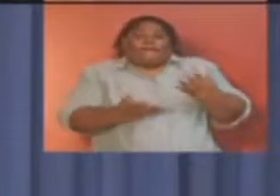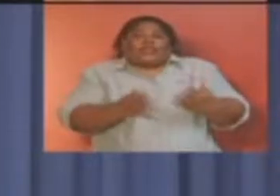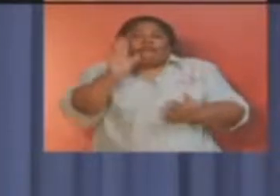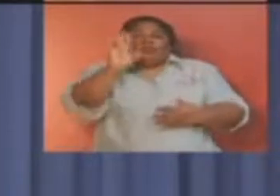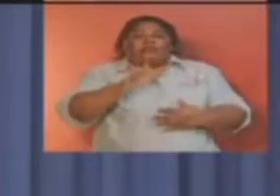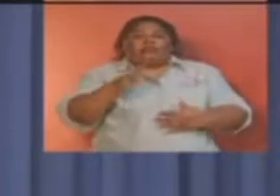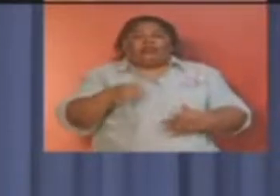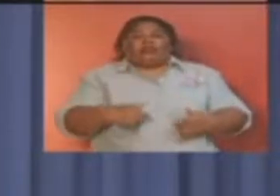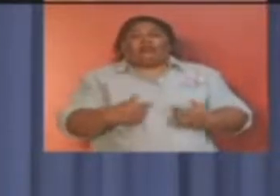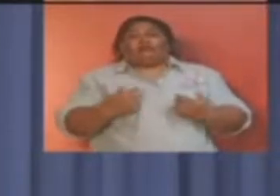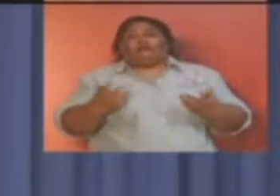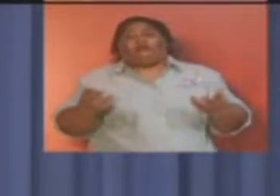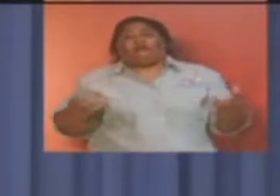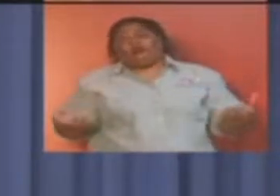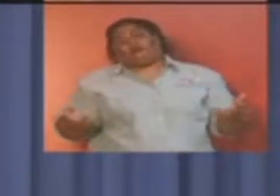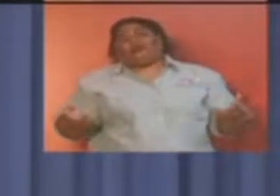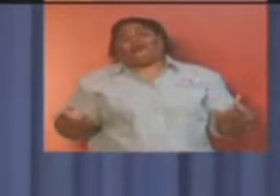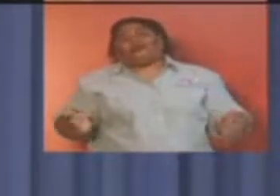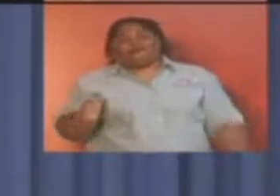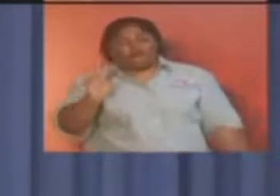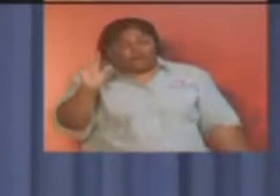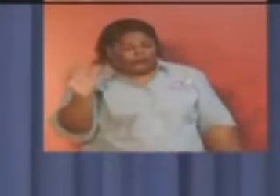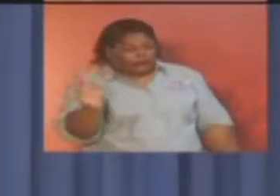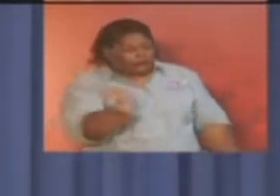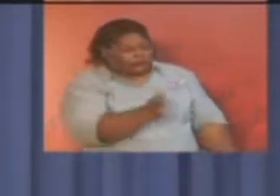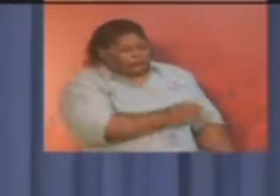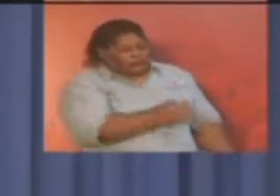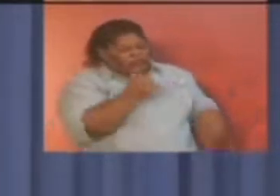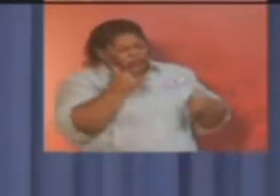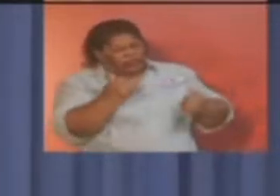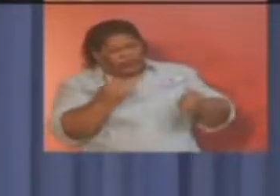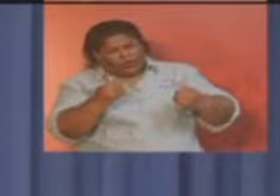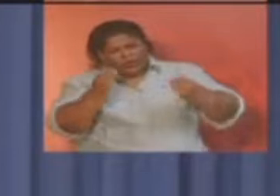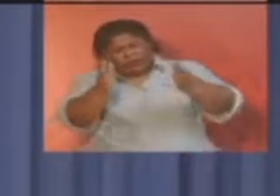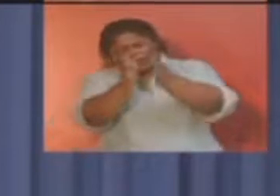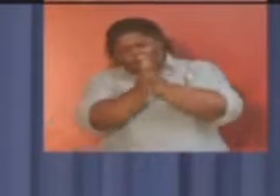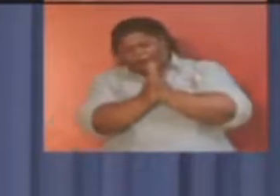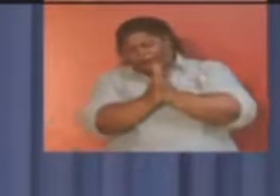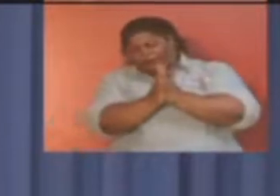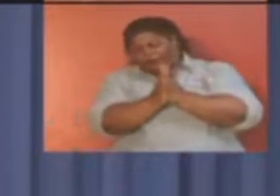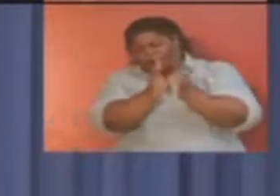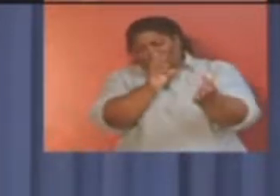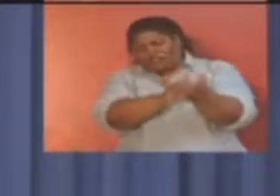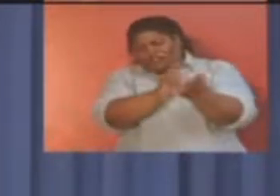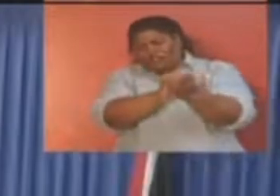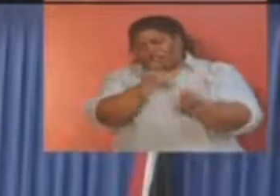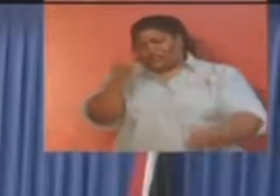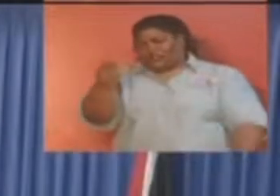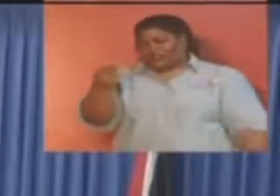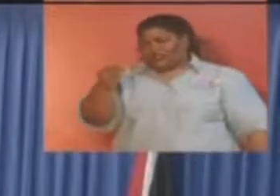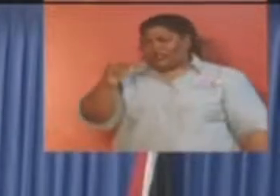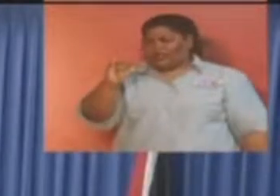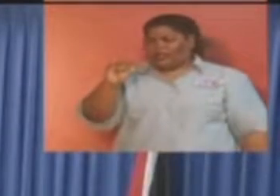I would like at this stage to ask Dr. Hines to tell us his